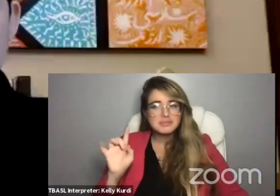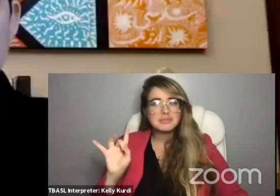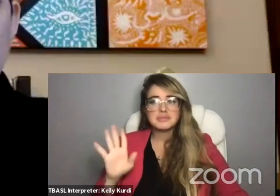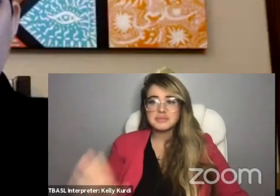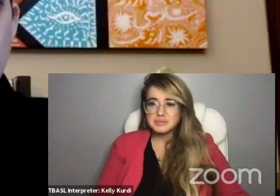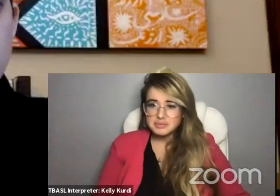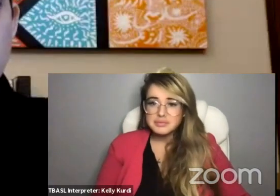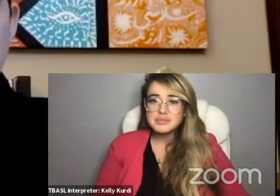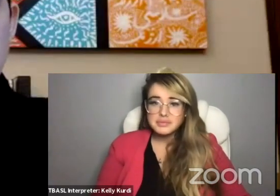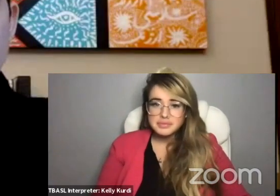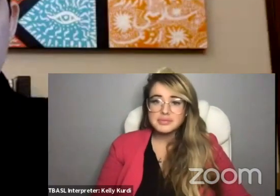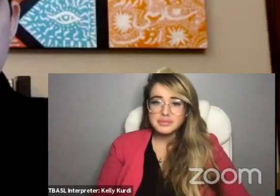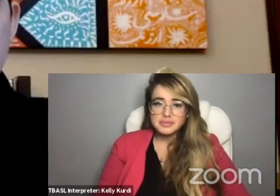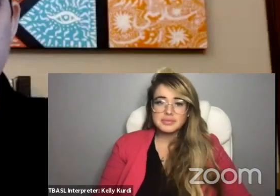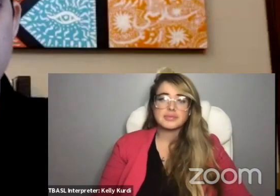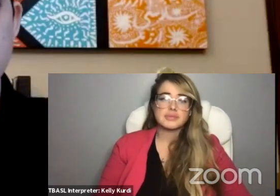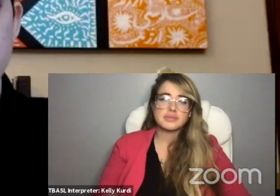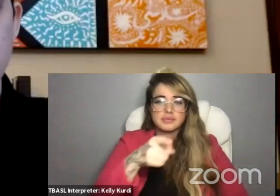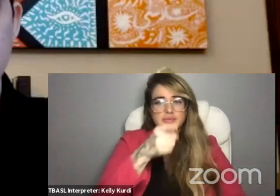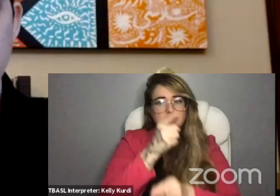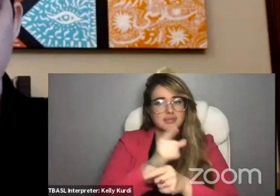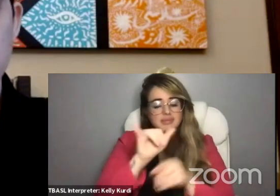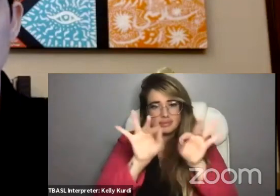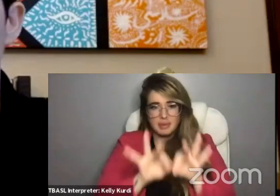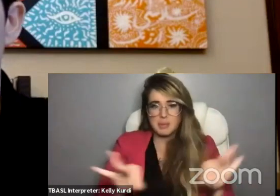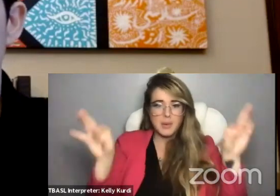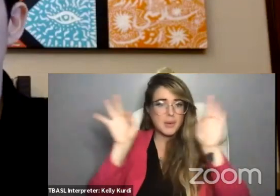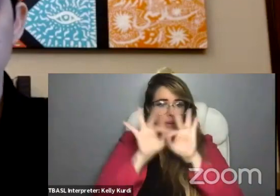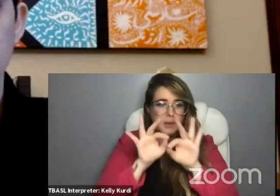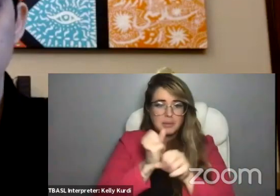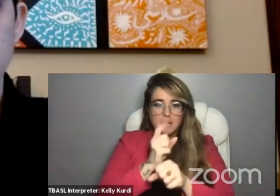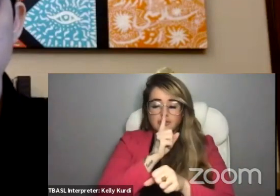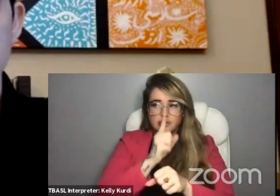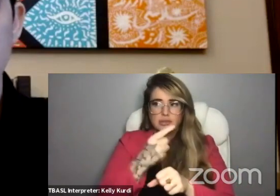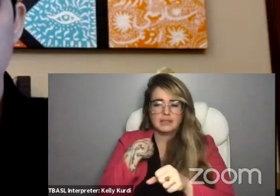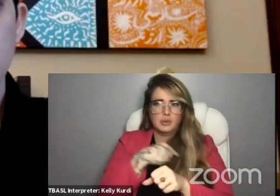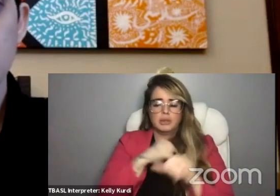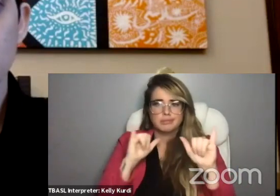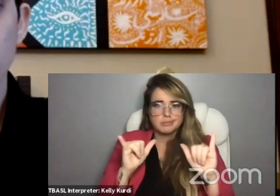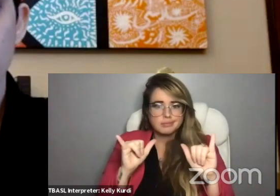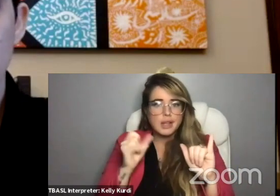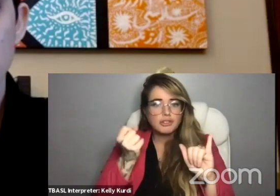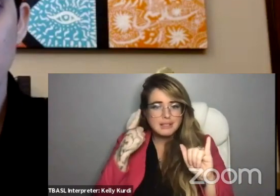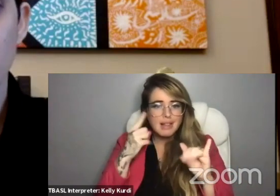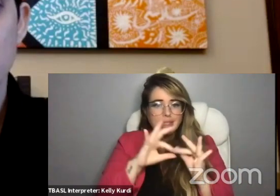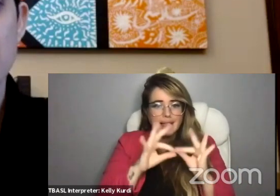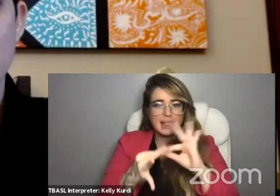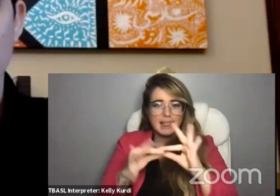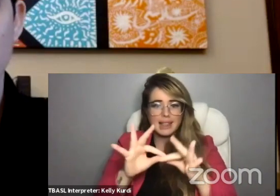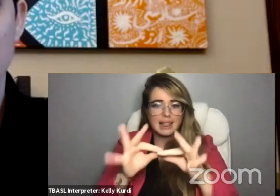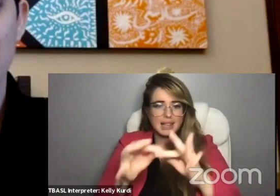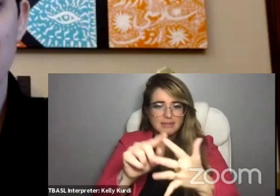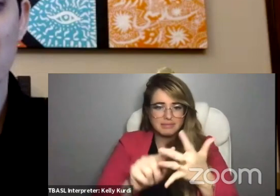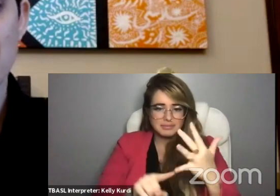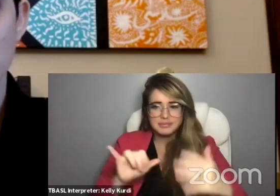Yeah, it's so important to make the links. It's so important to make the links. James, do you have a response to